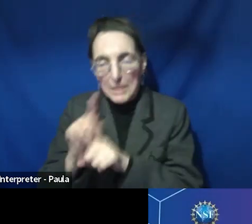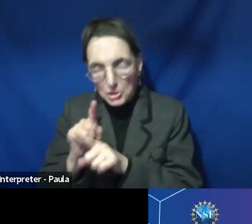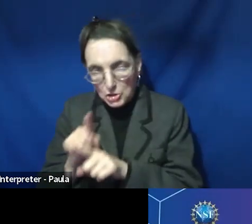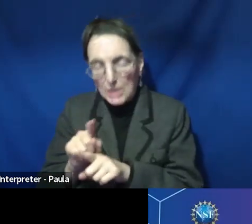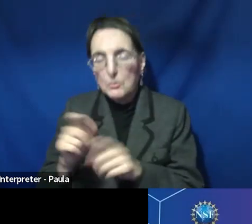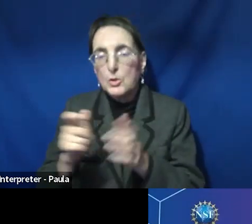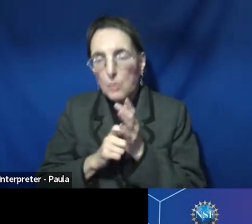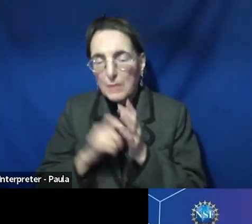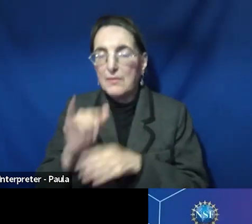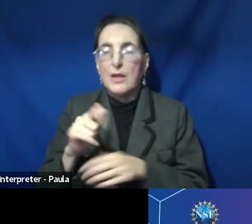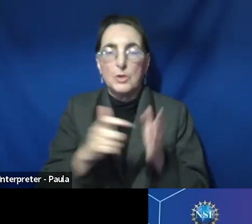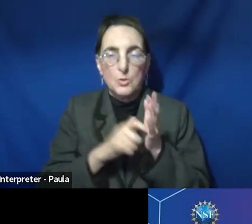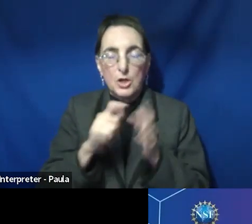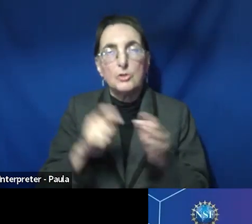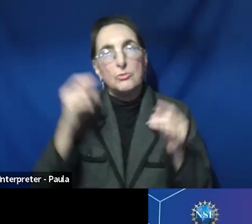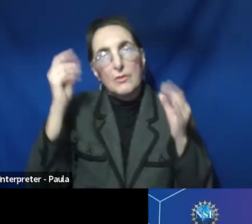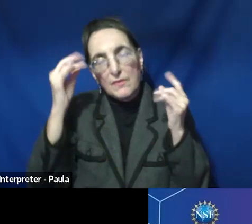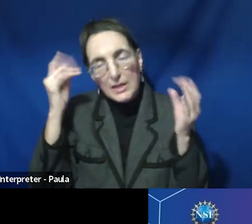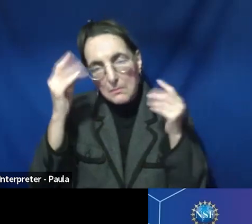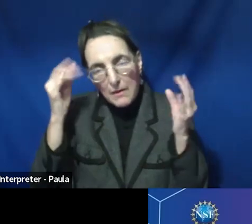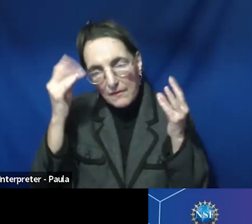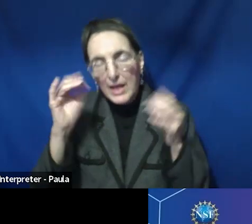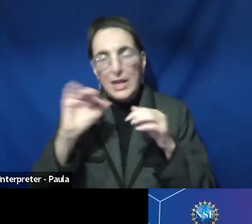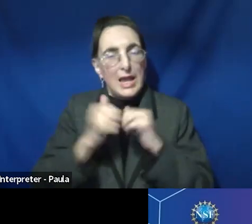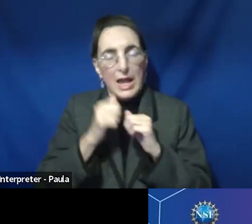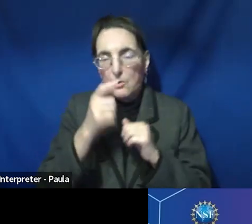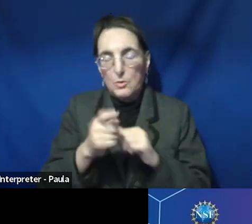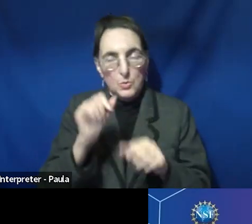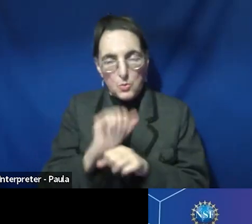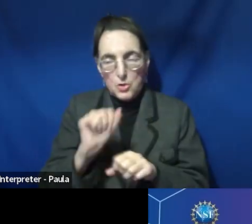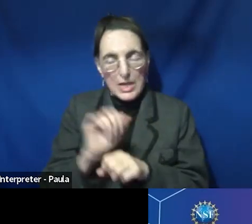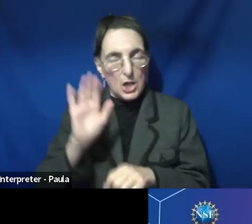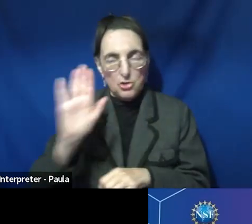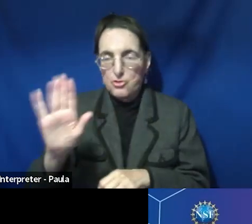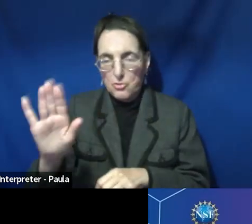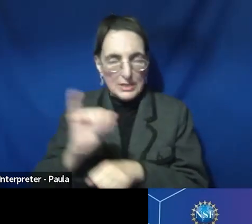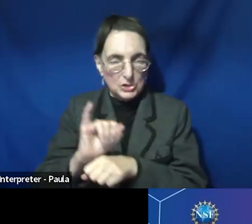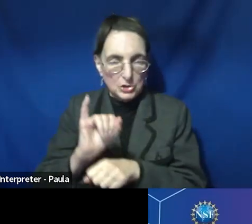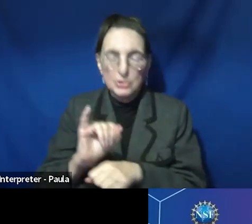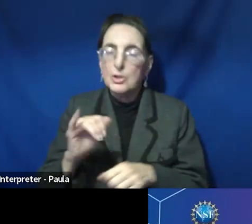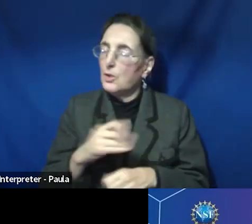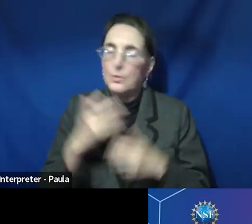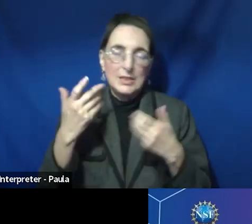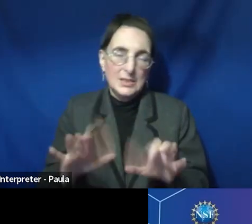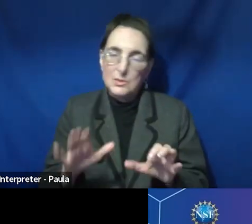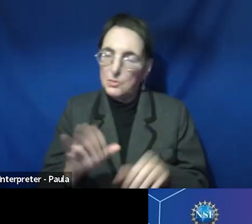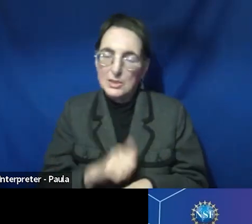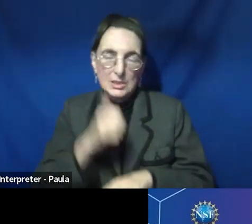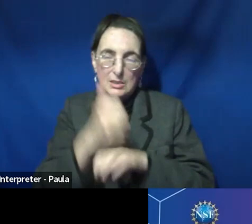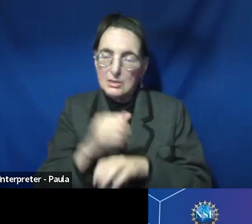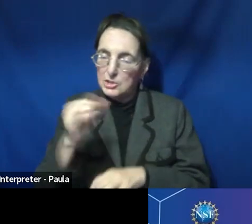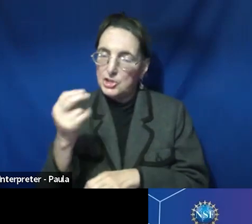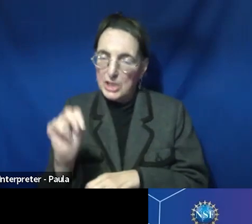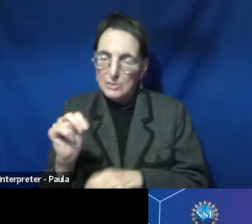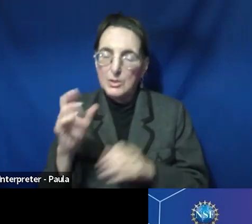require you to think about that and how it would work at your institution. We didn't want to implement that in January, so we wanted to